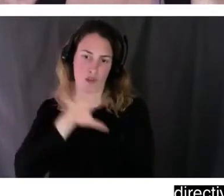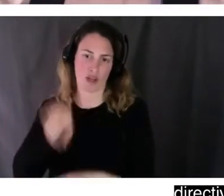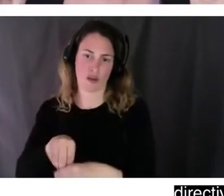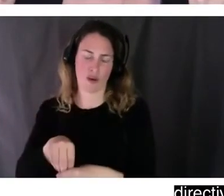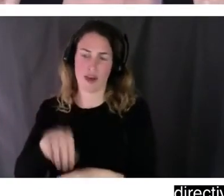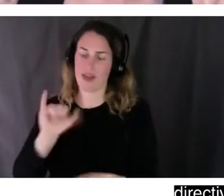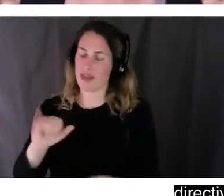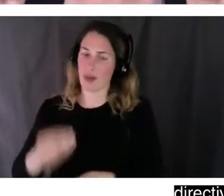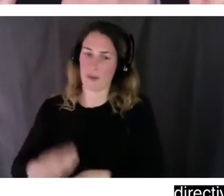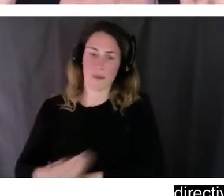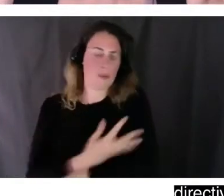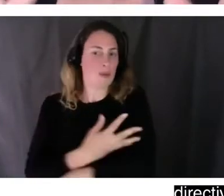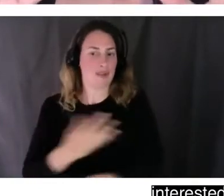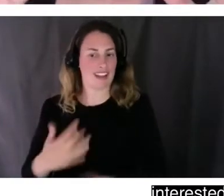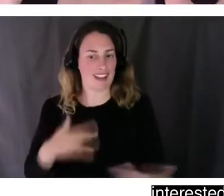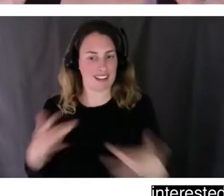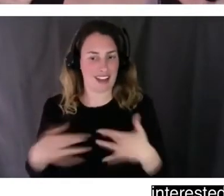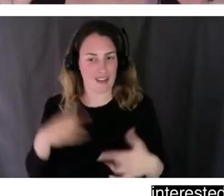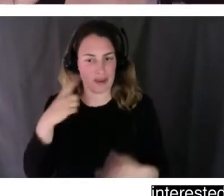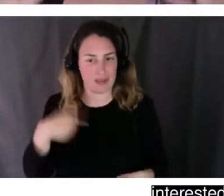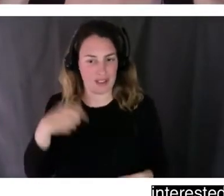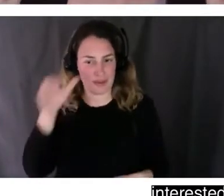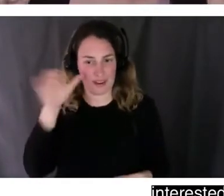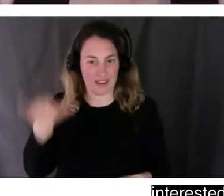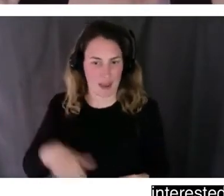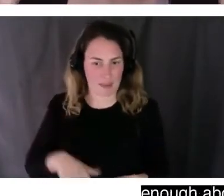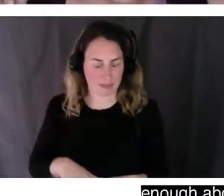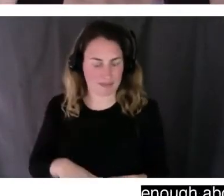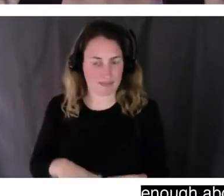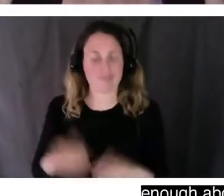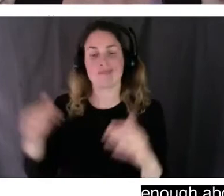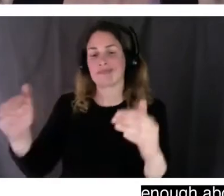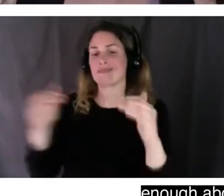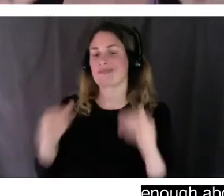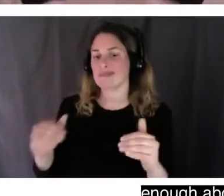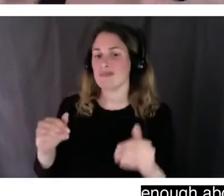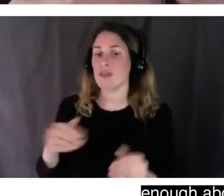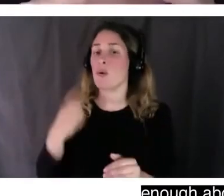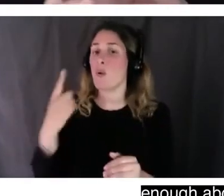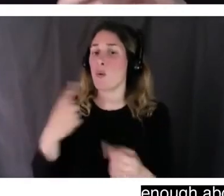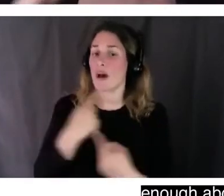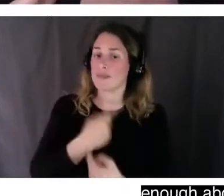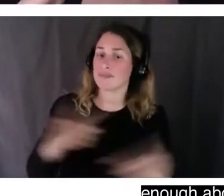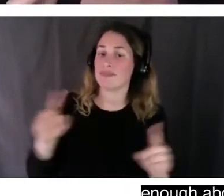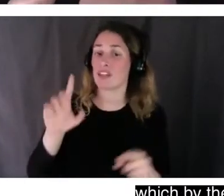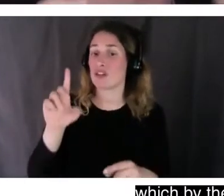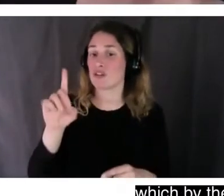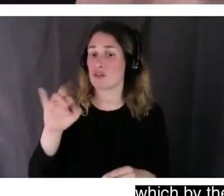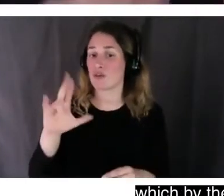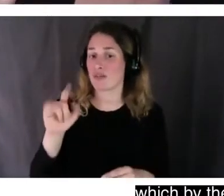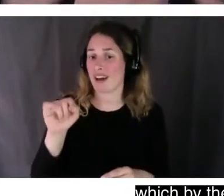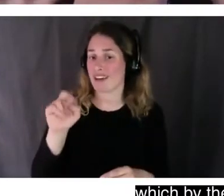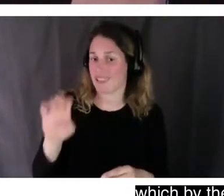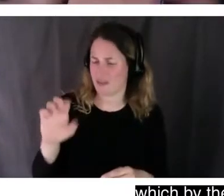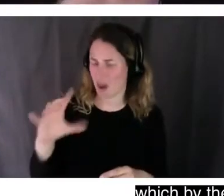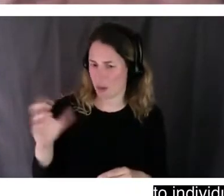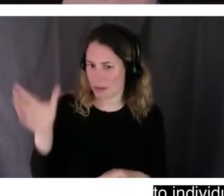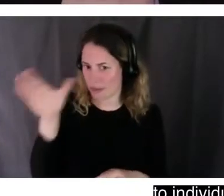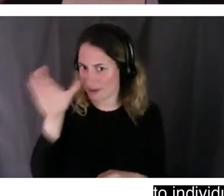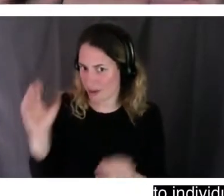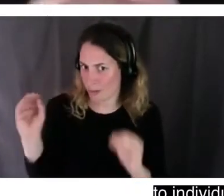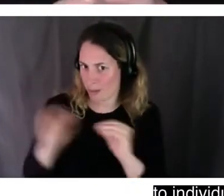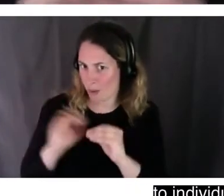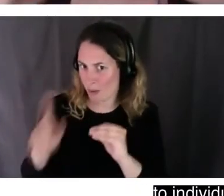of the directives that I was really, frankly, interested in that I don't think we talk enough about is not just on the hiring side, which, by the way, I agree with you, we